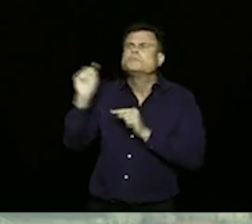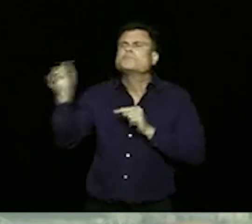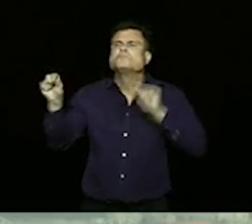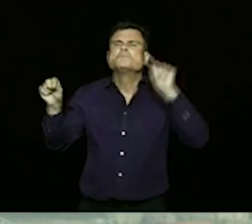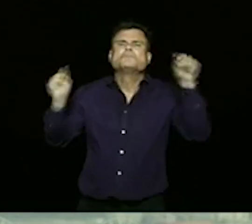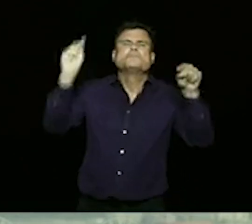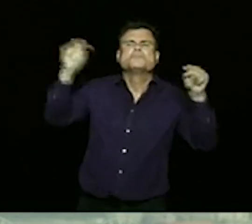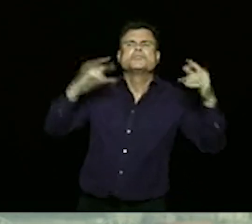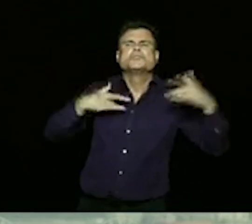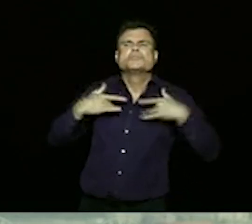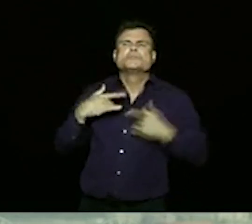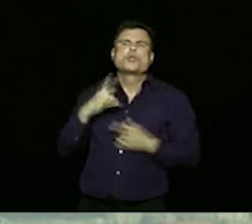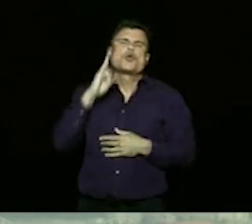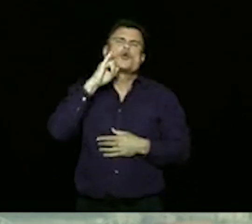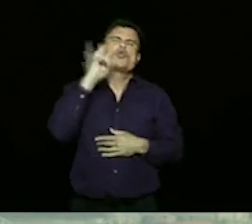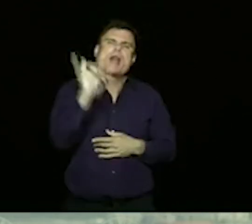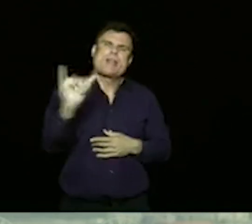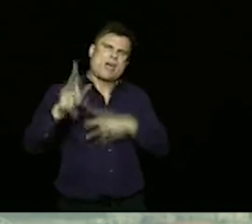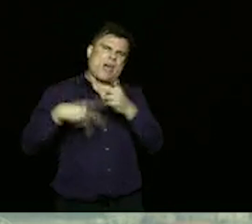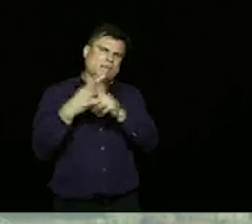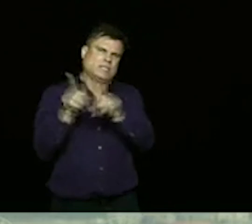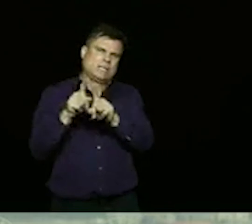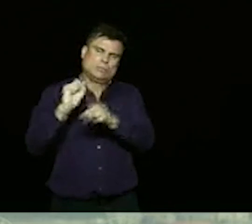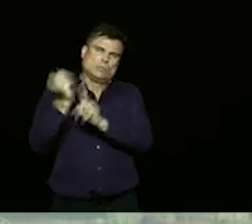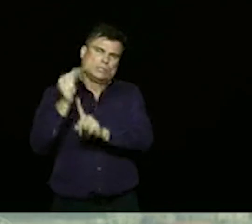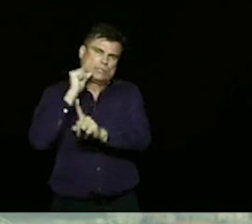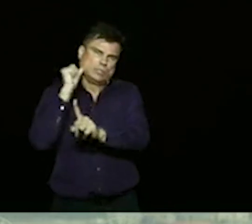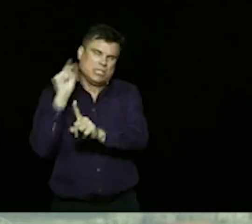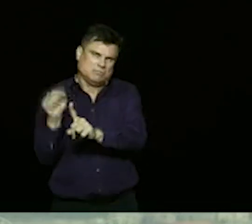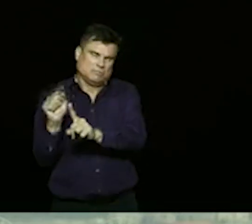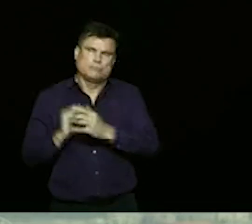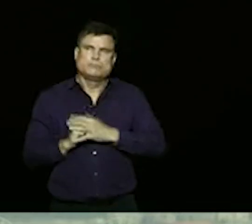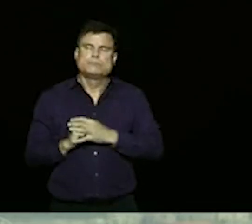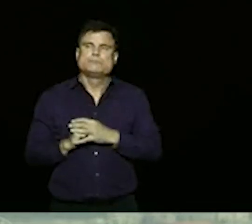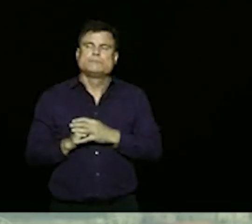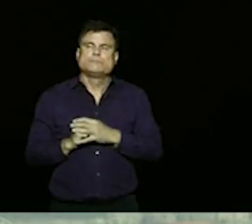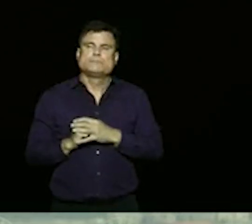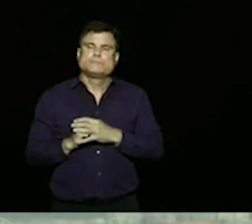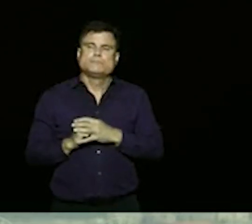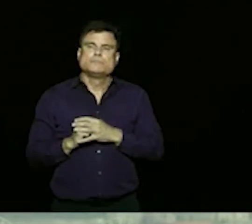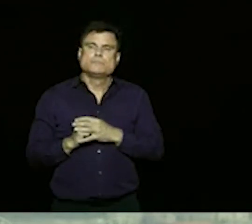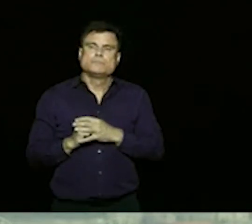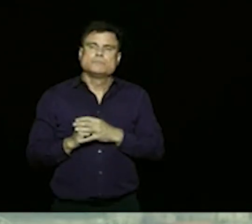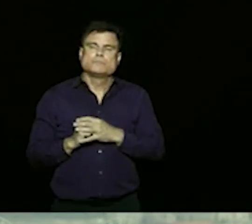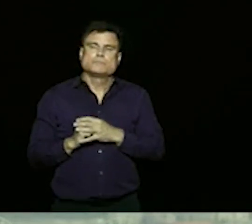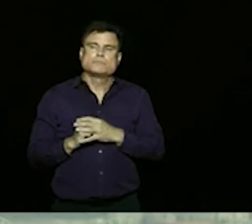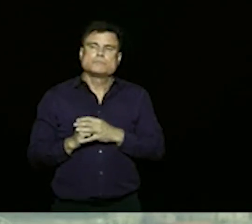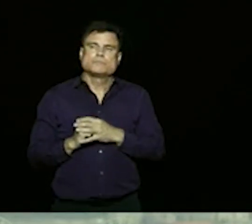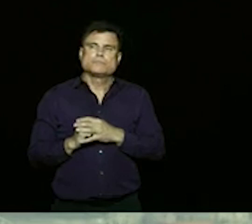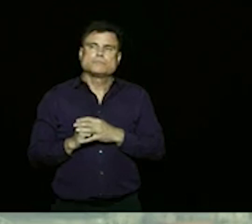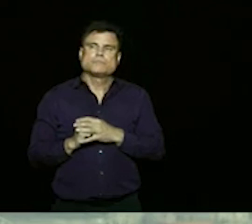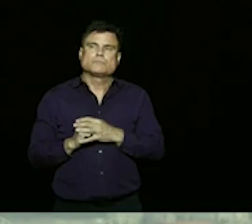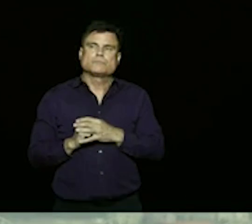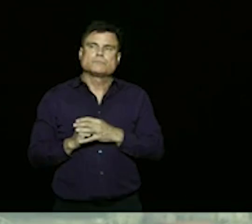last period, as you'll know, we've announced new hospital projects all over BC, and